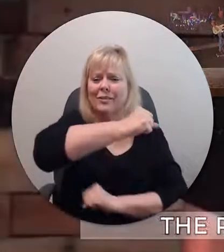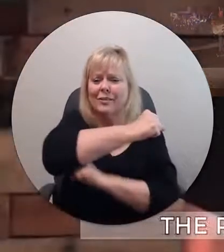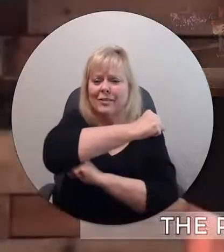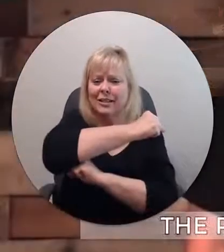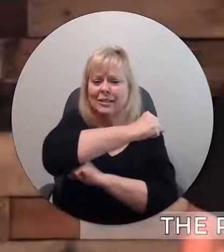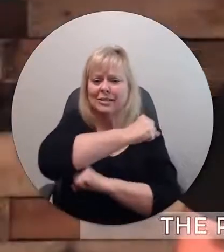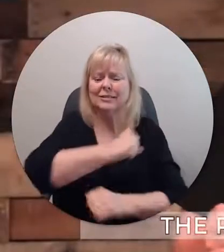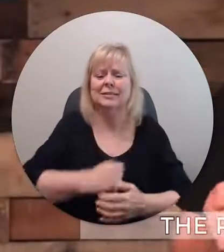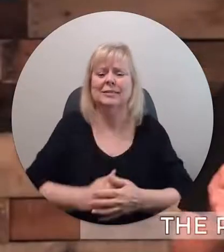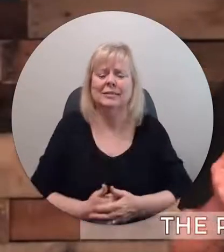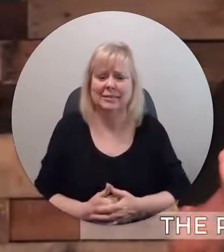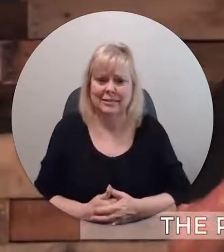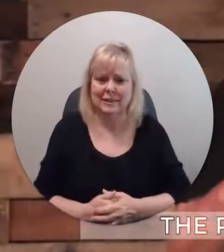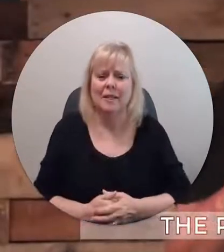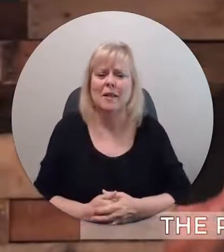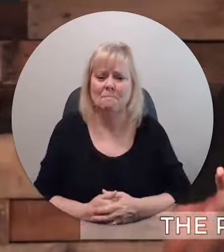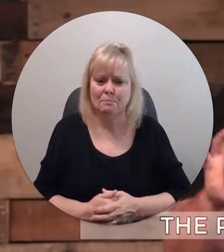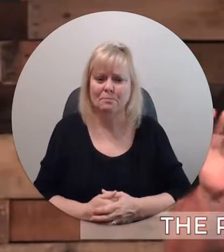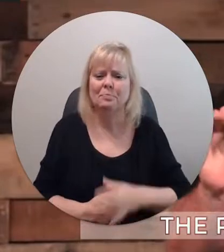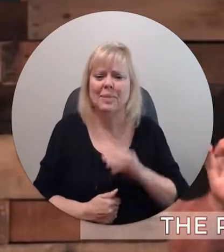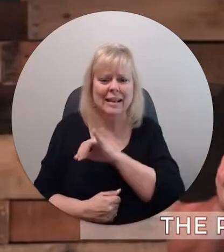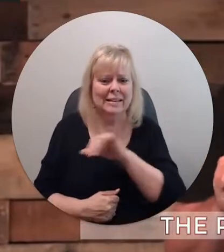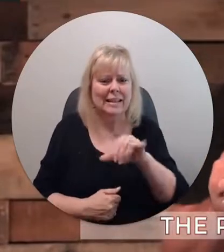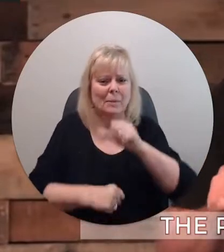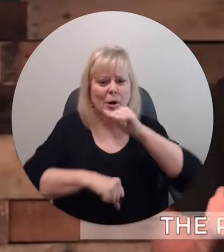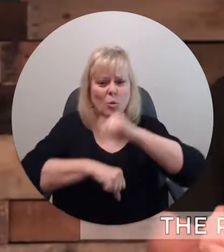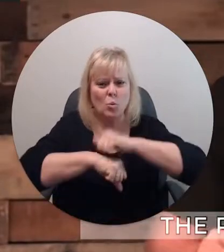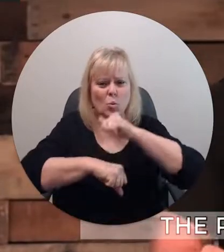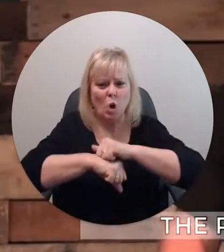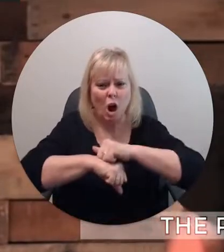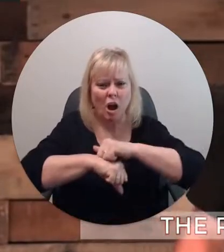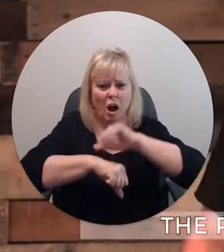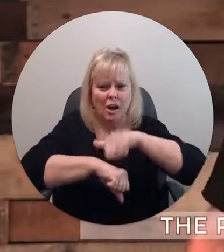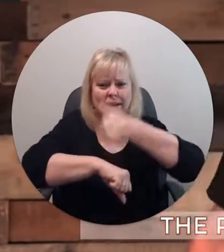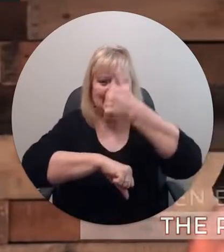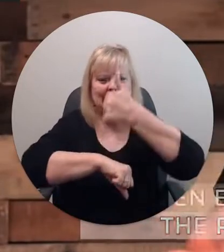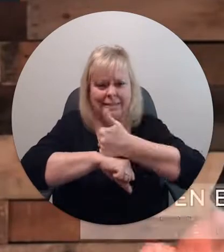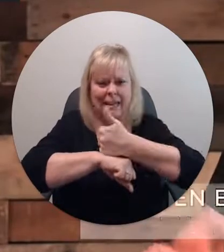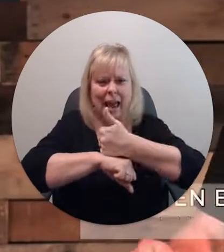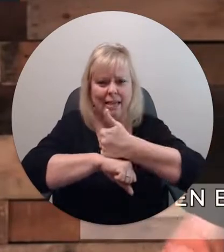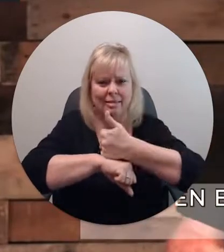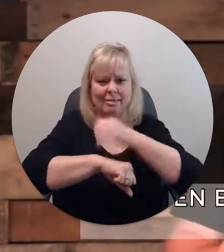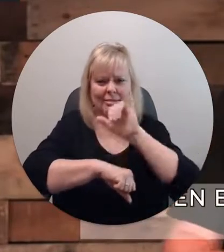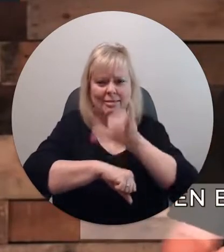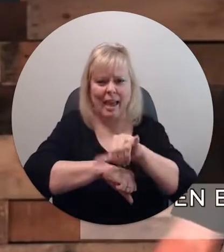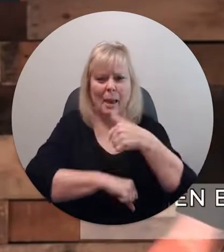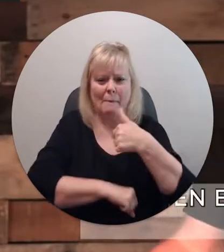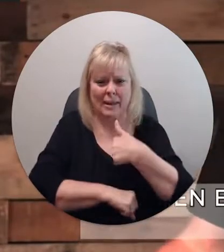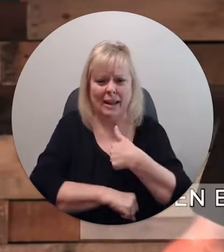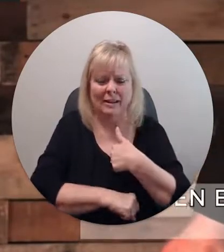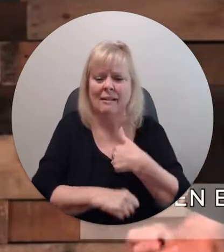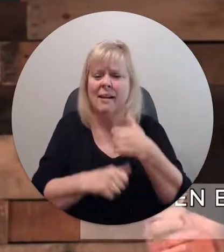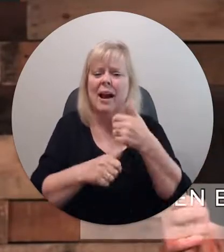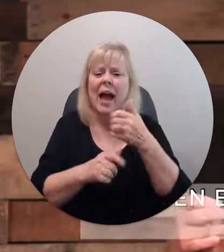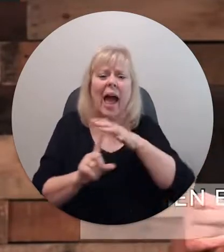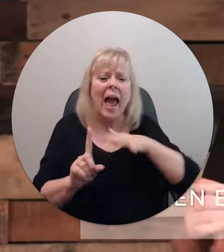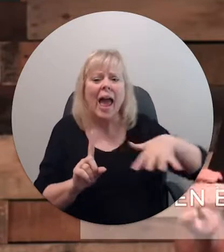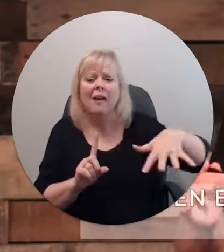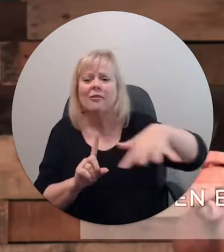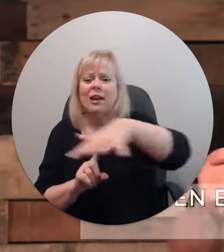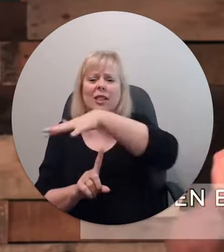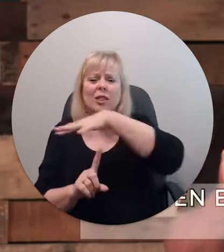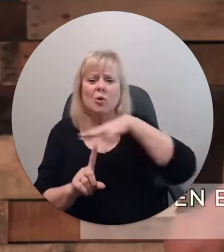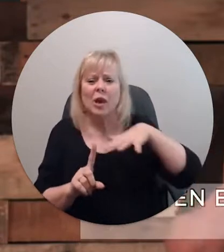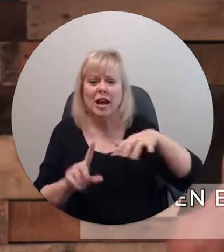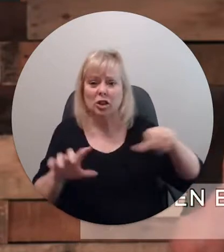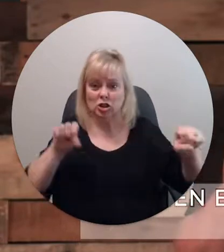the rock on which I stand, and everything around me is